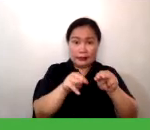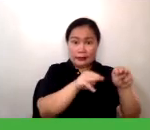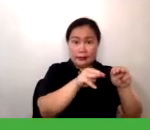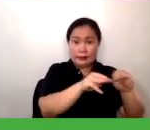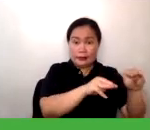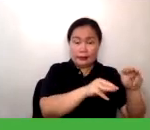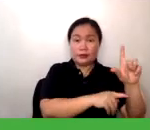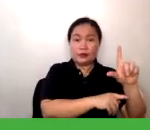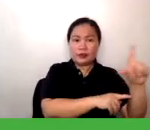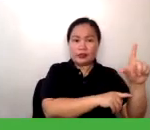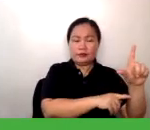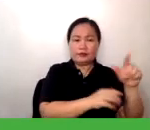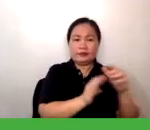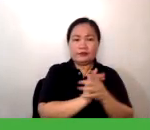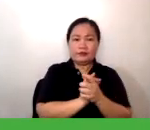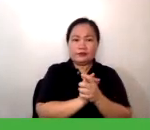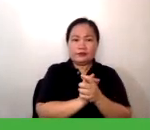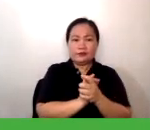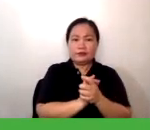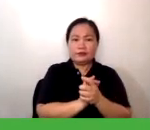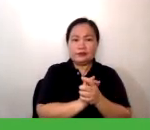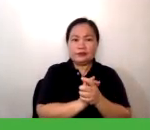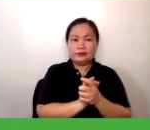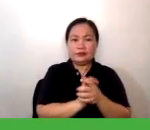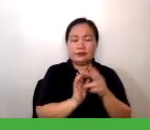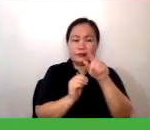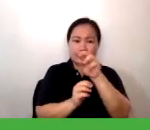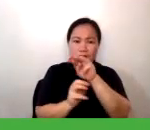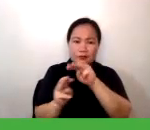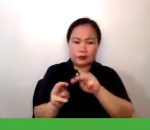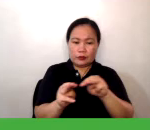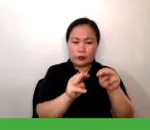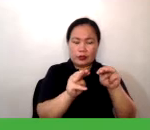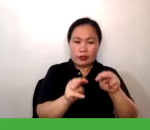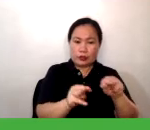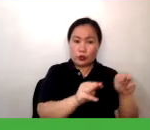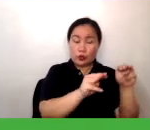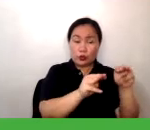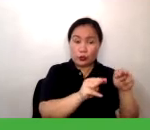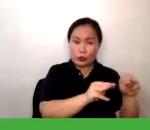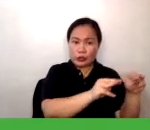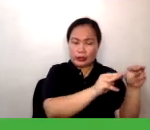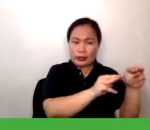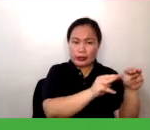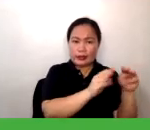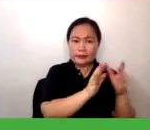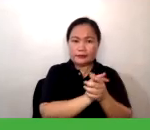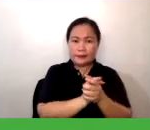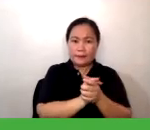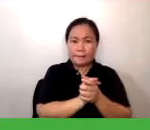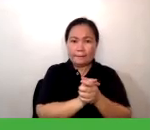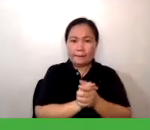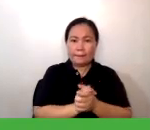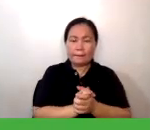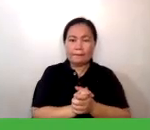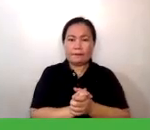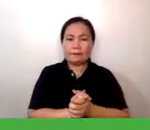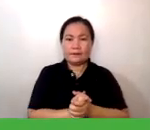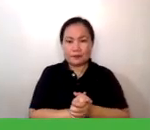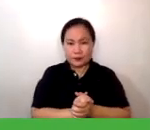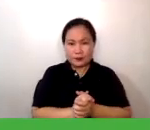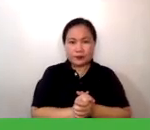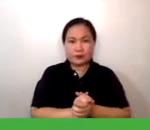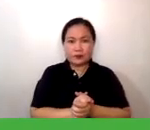left kasi millimeters tayo to meters. So, from here, tatlo, 1, 2,